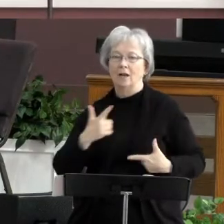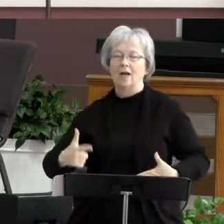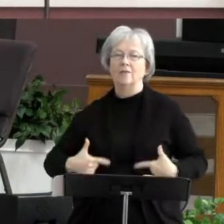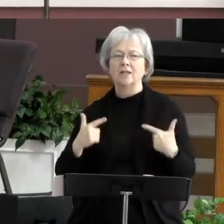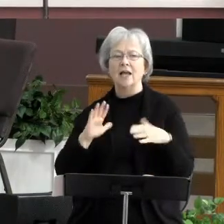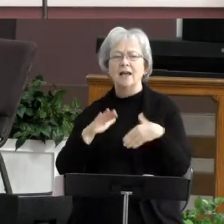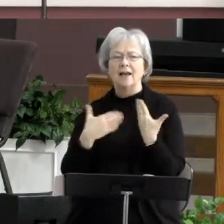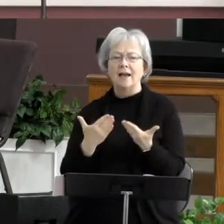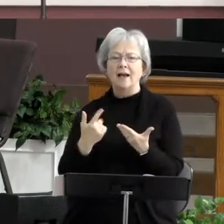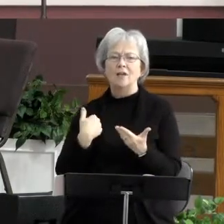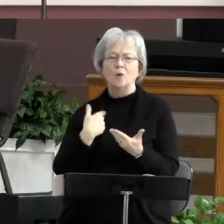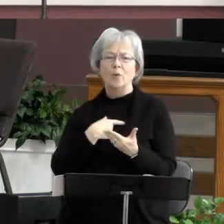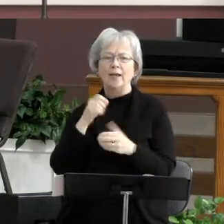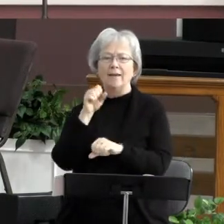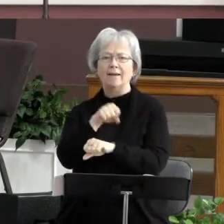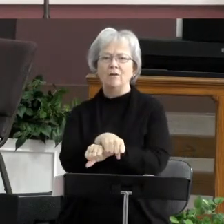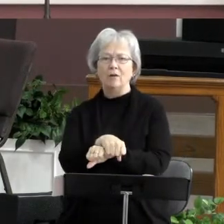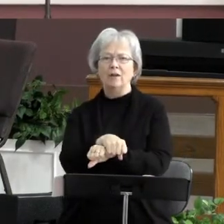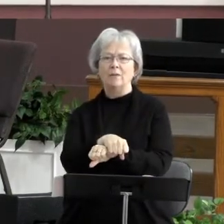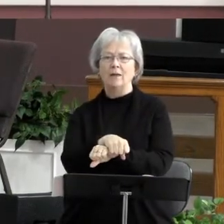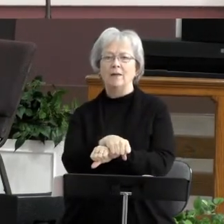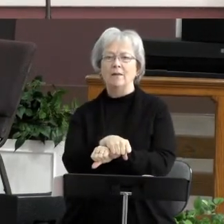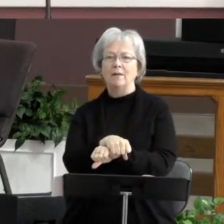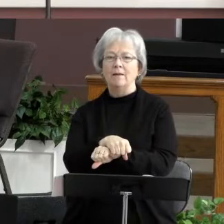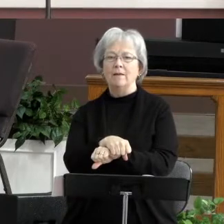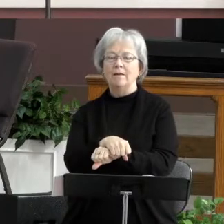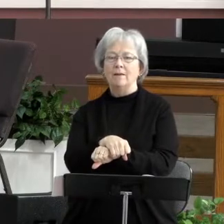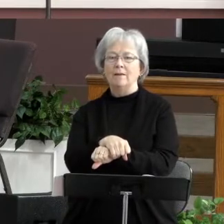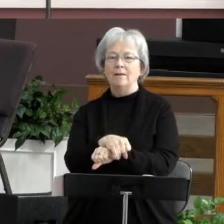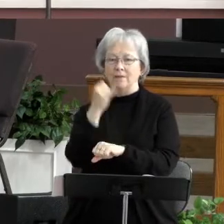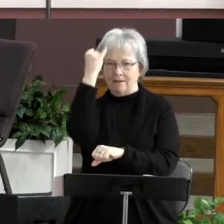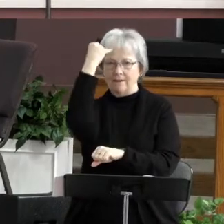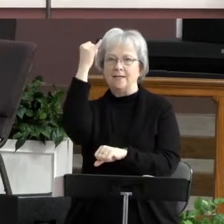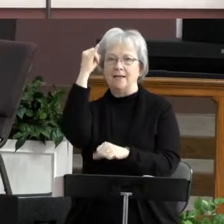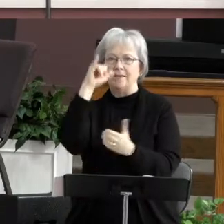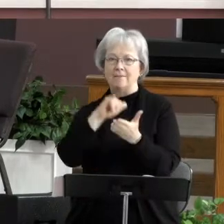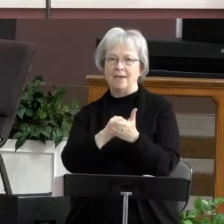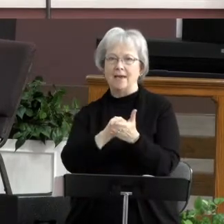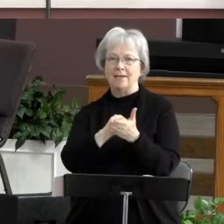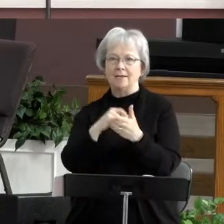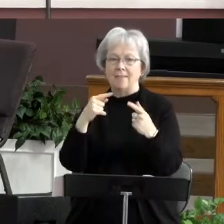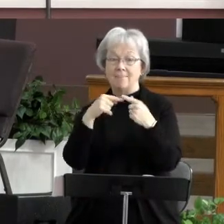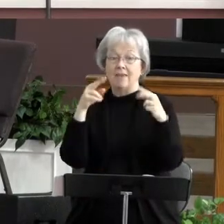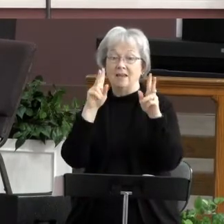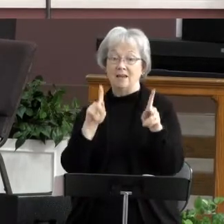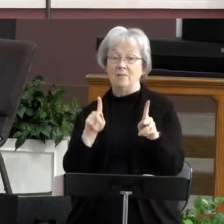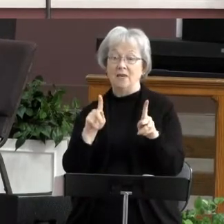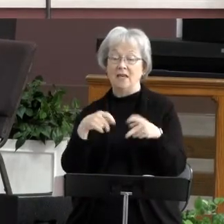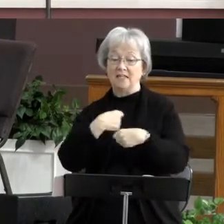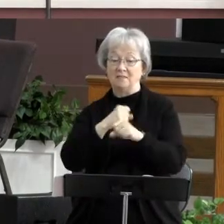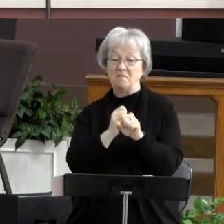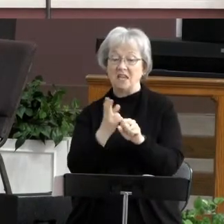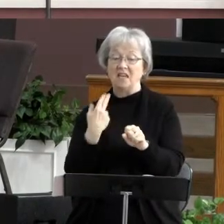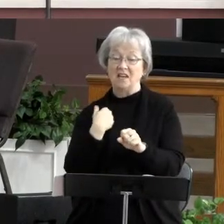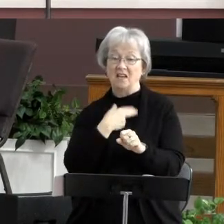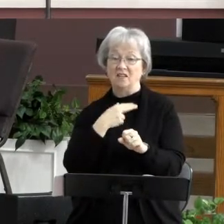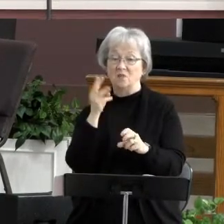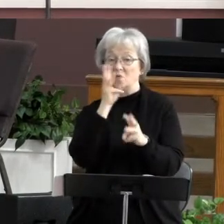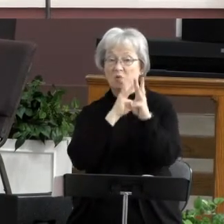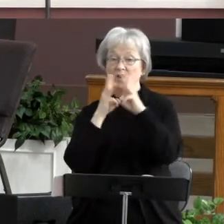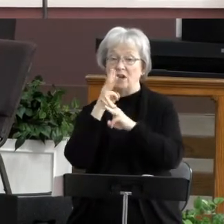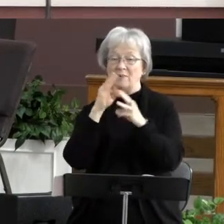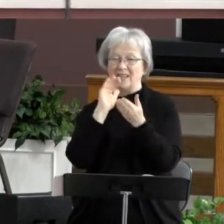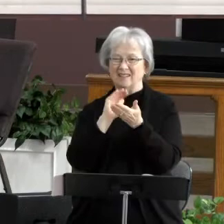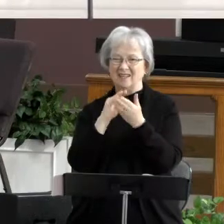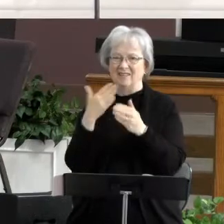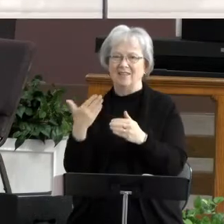How do we overcome the fact that the enemy is causing us to be anxious about little things in our life?